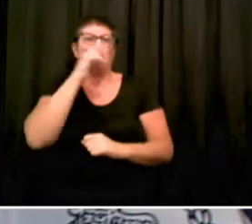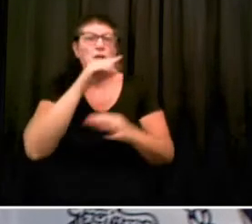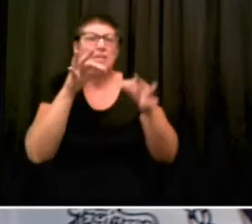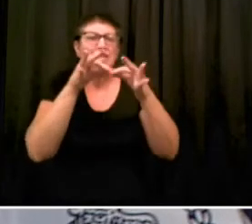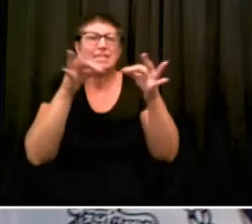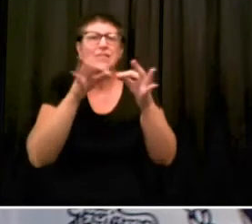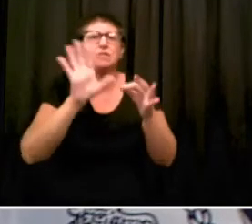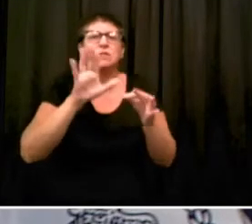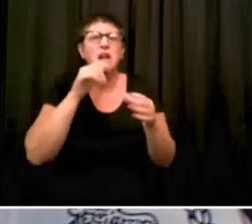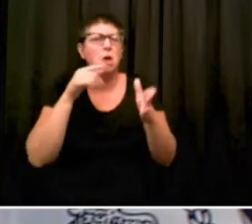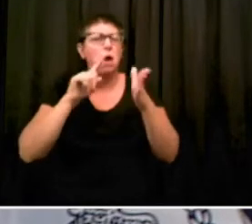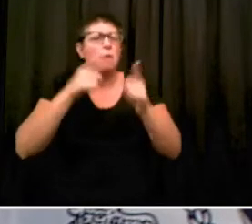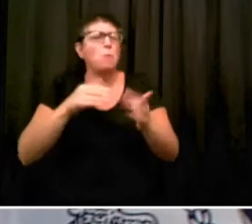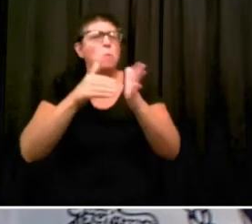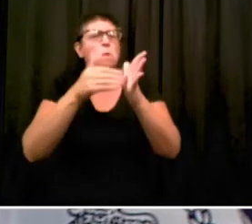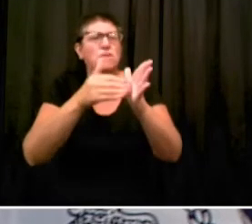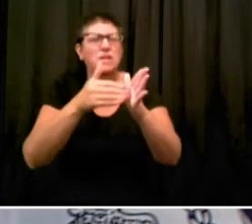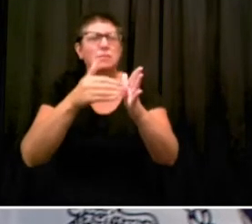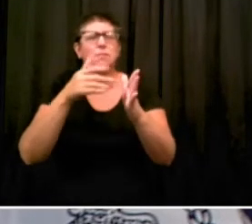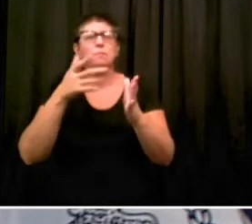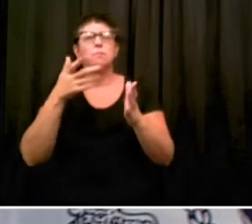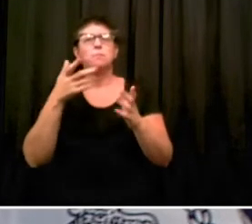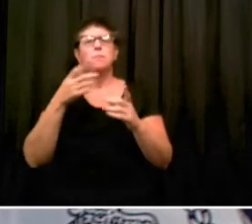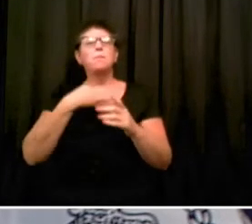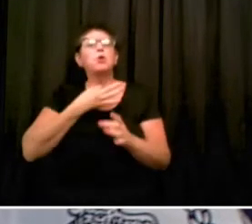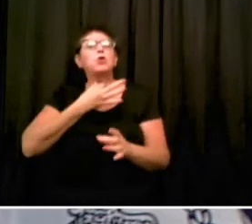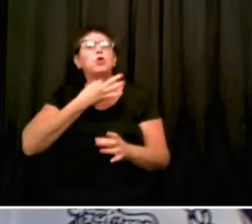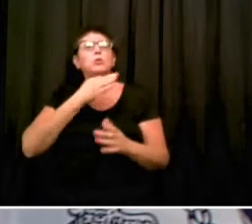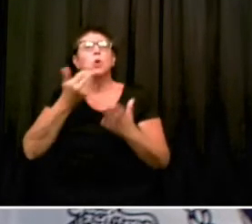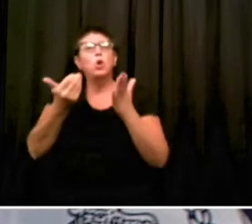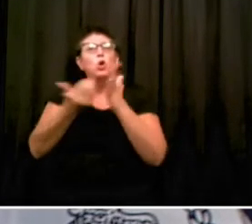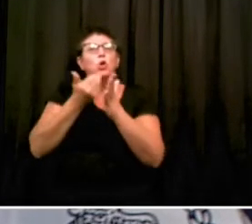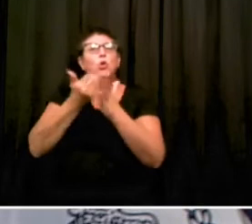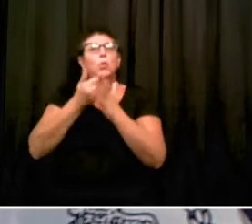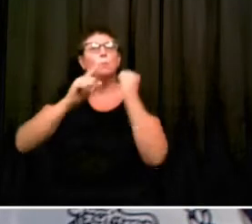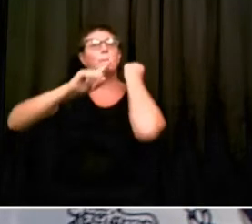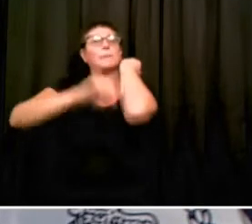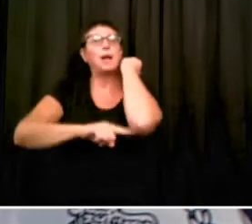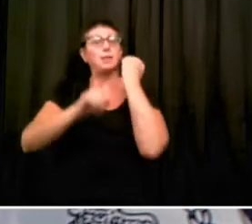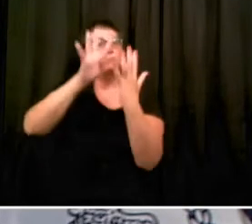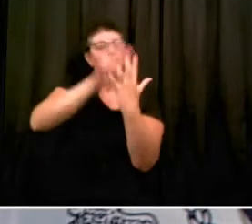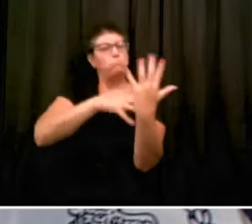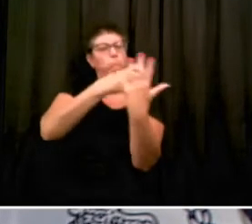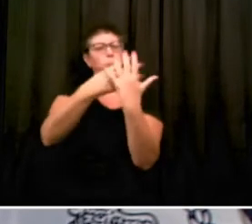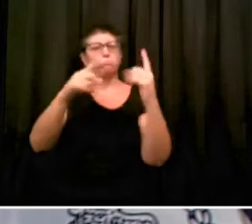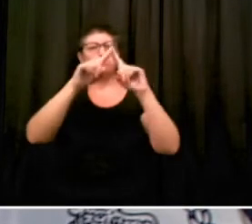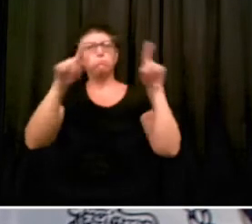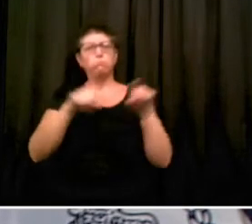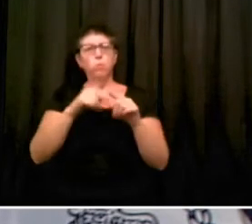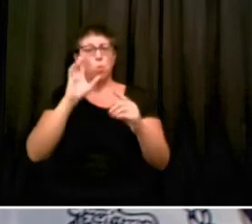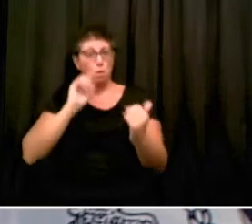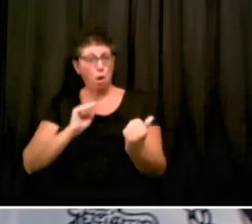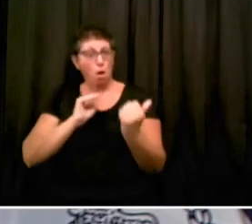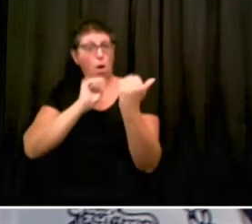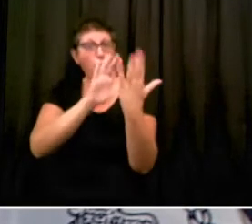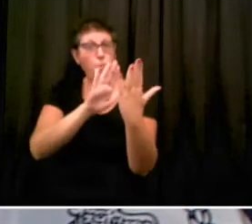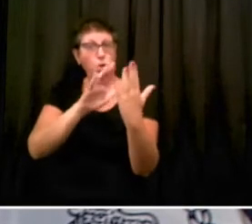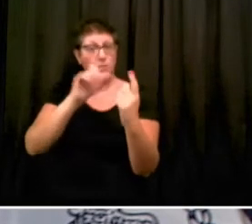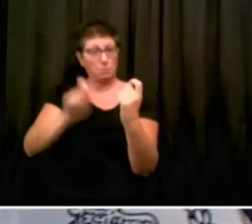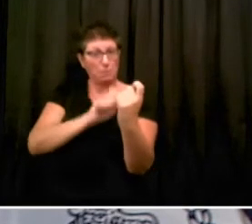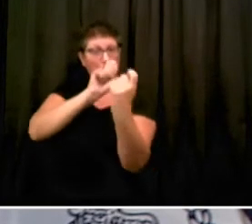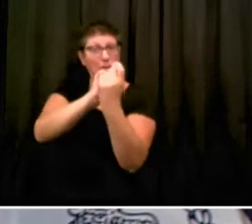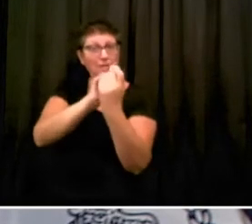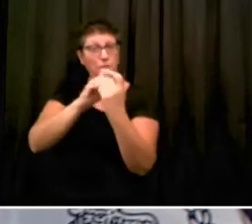concerns? And Commissioner, should we expect to see more terminations as a result of the matrix